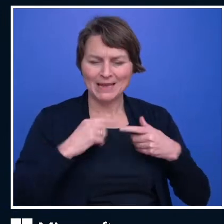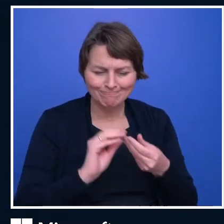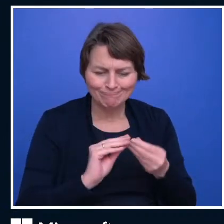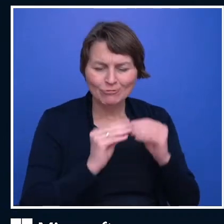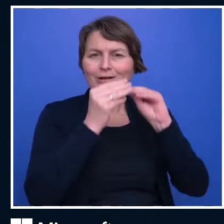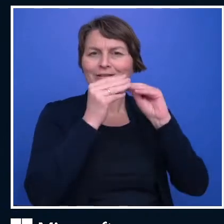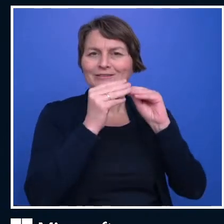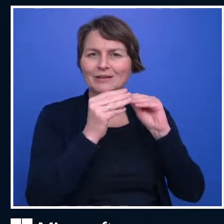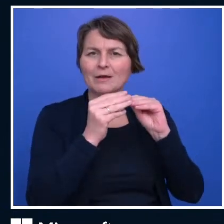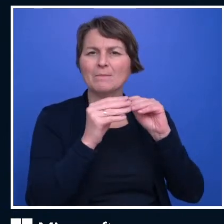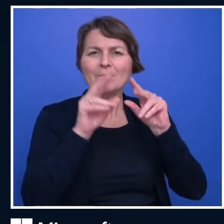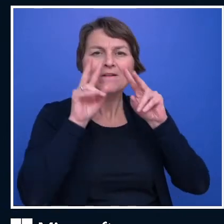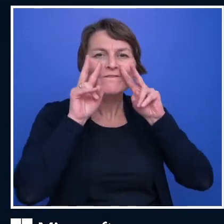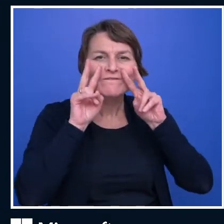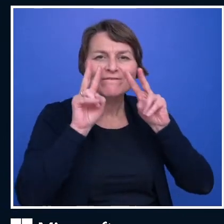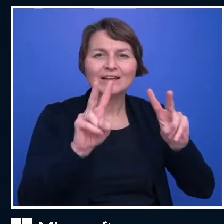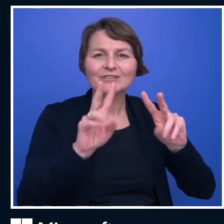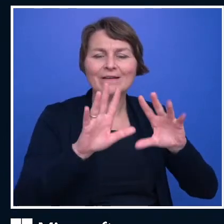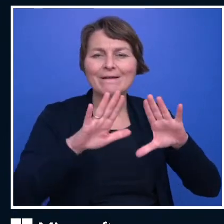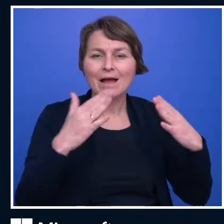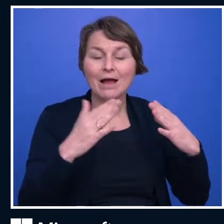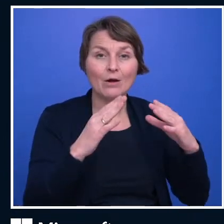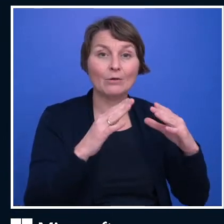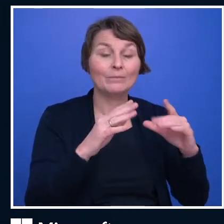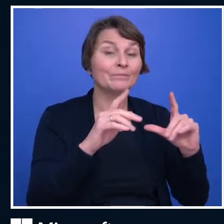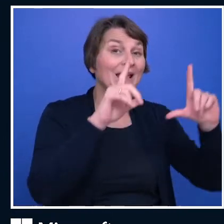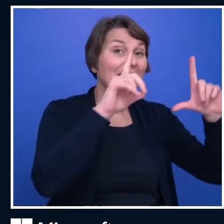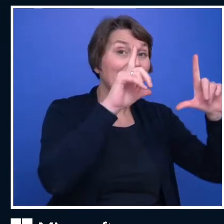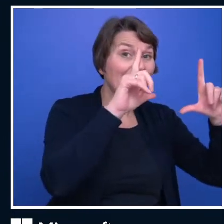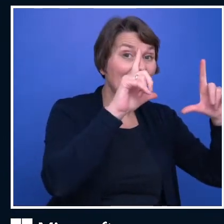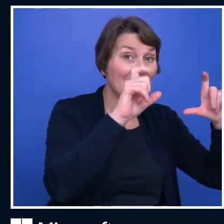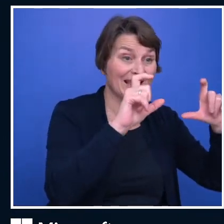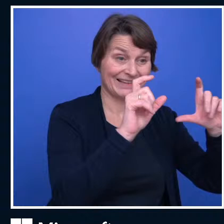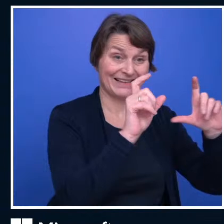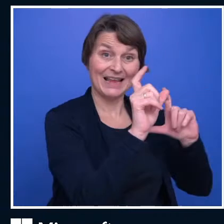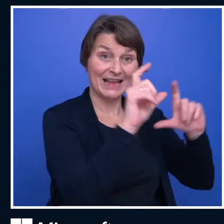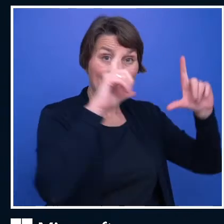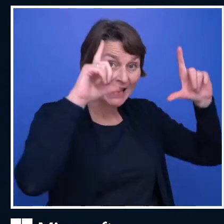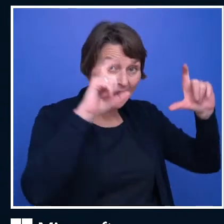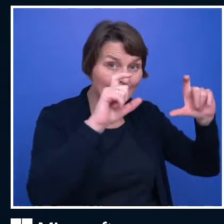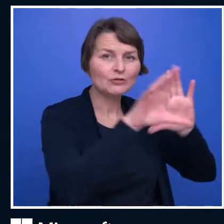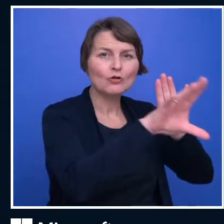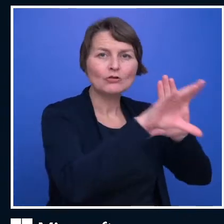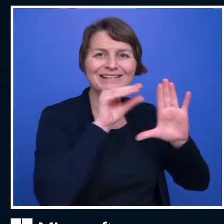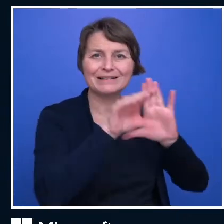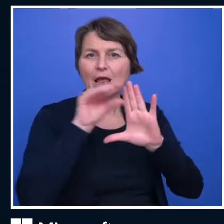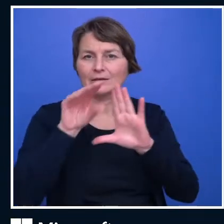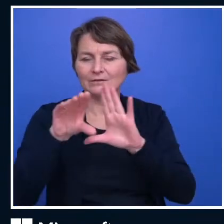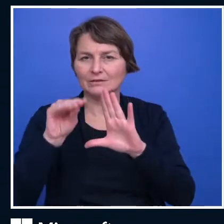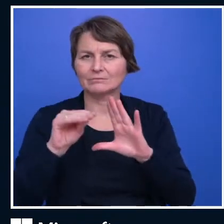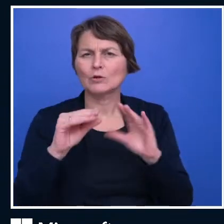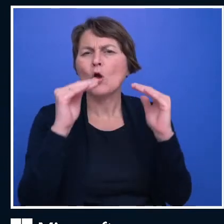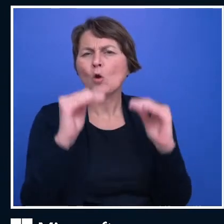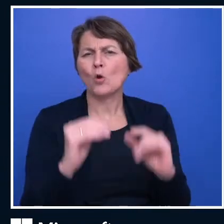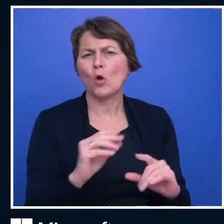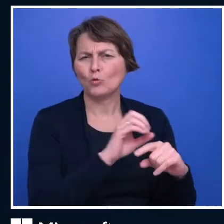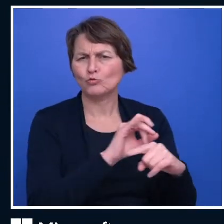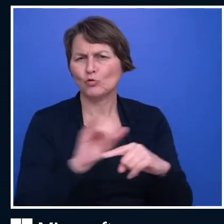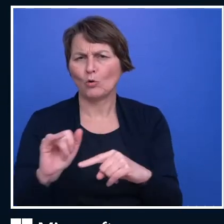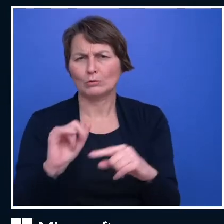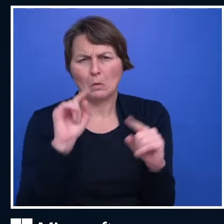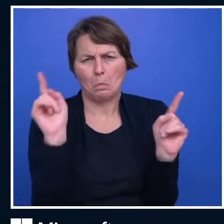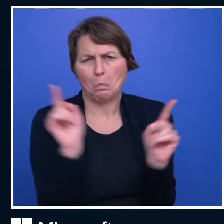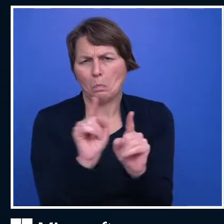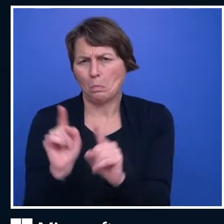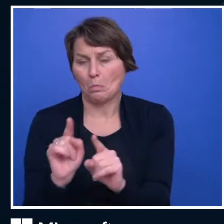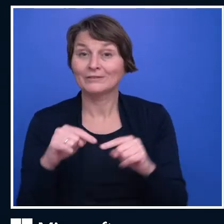and object detection service. And as an extra bonus, it's low code, and for our demo, almost no code. So there